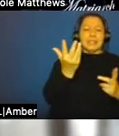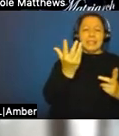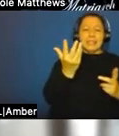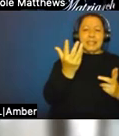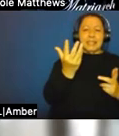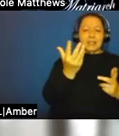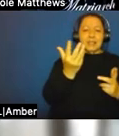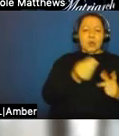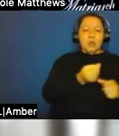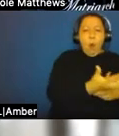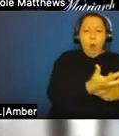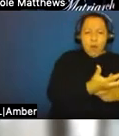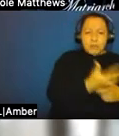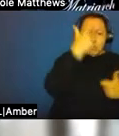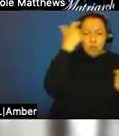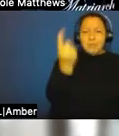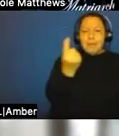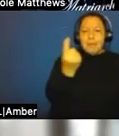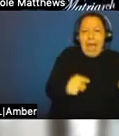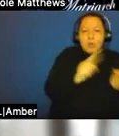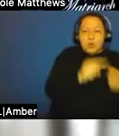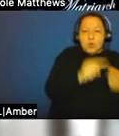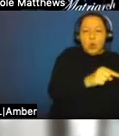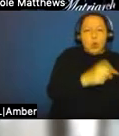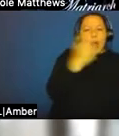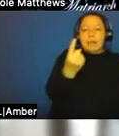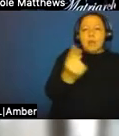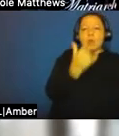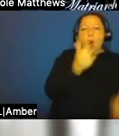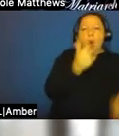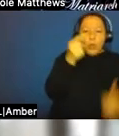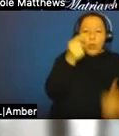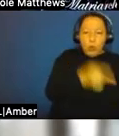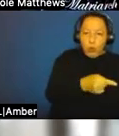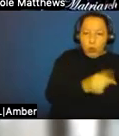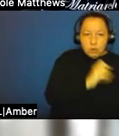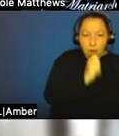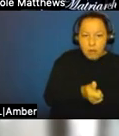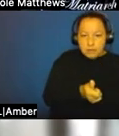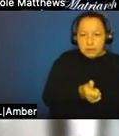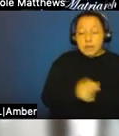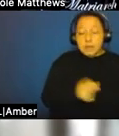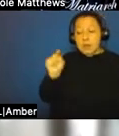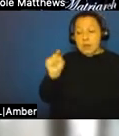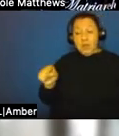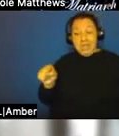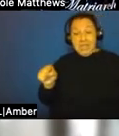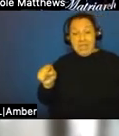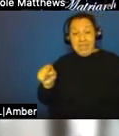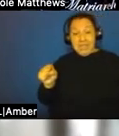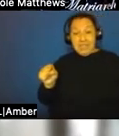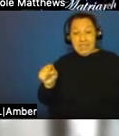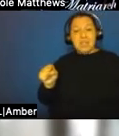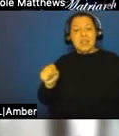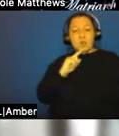her. It's not something that's wrong with her. Whereas a case management model looks at what is wrong with the